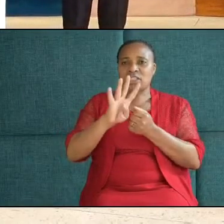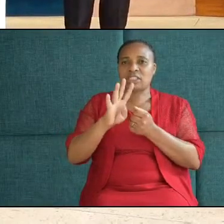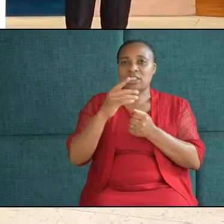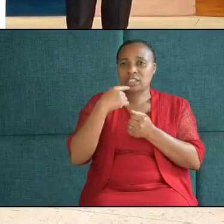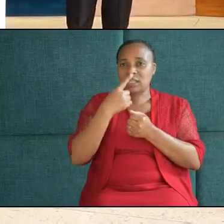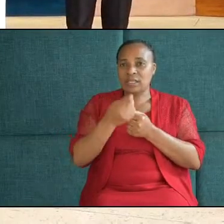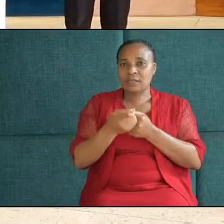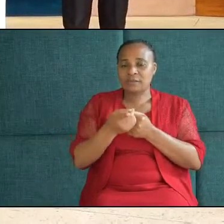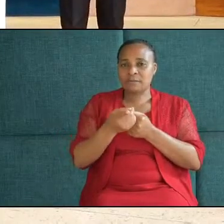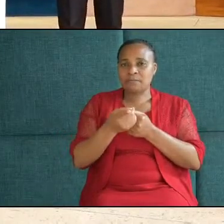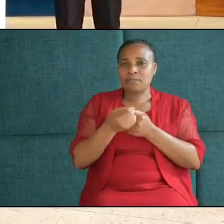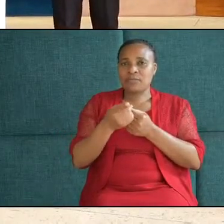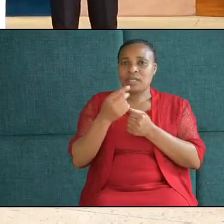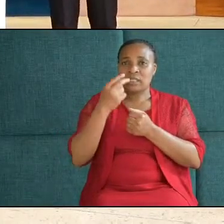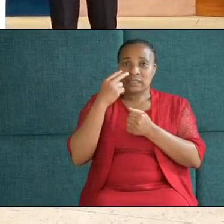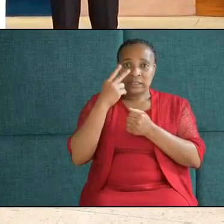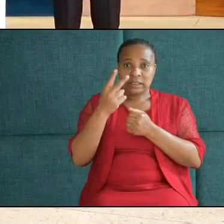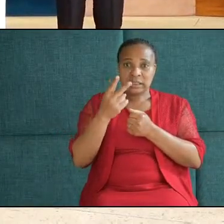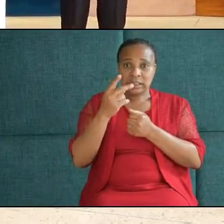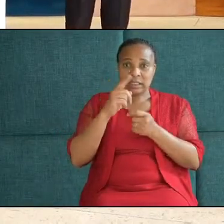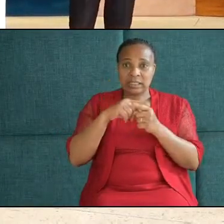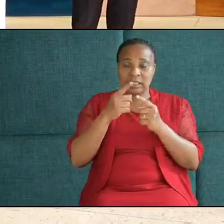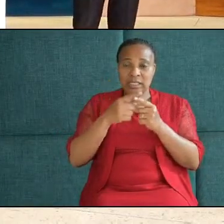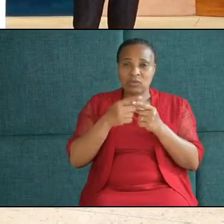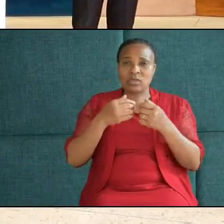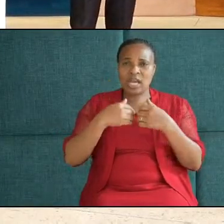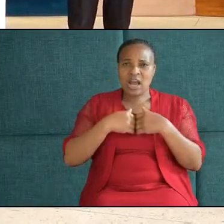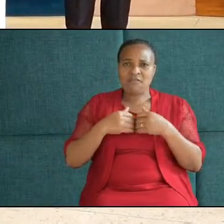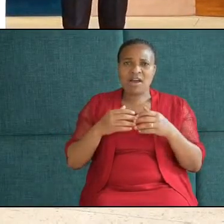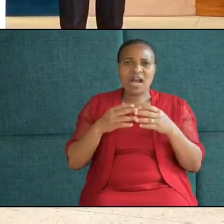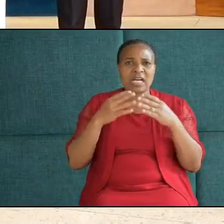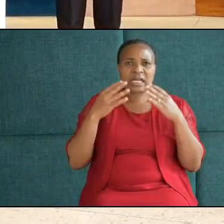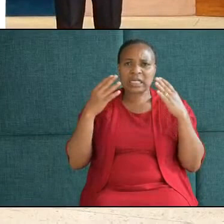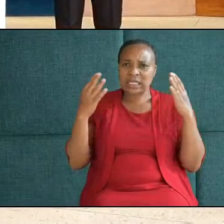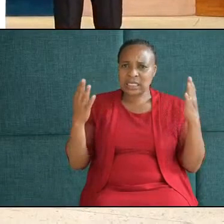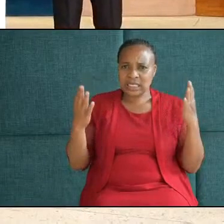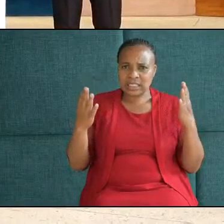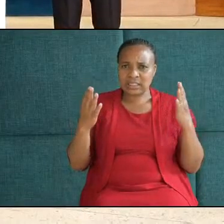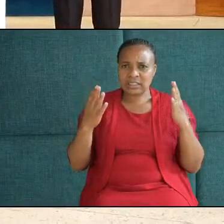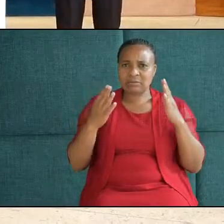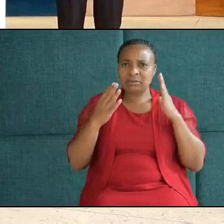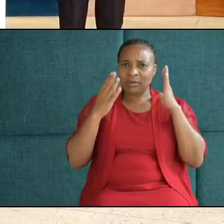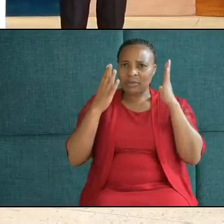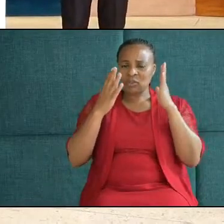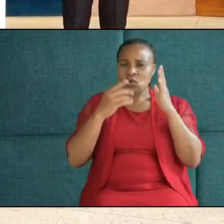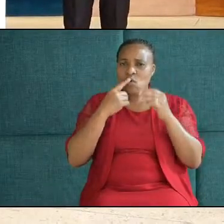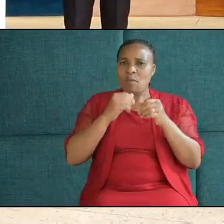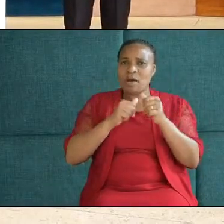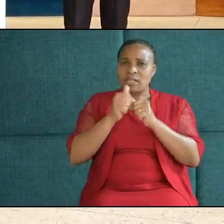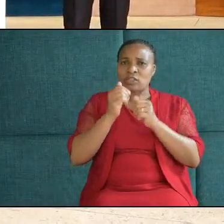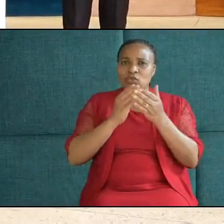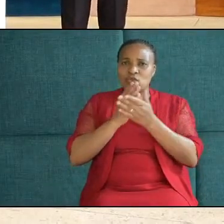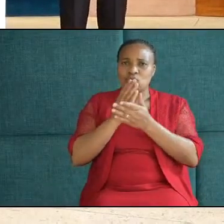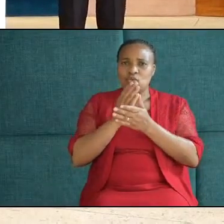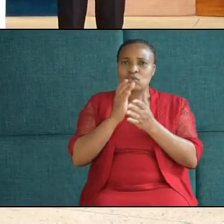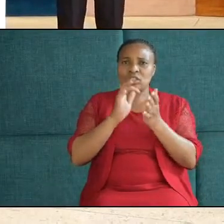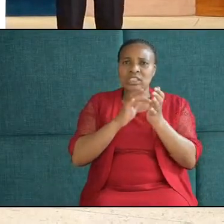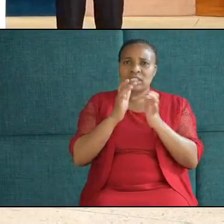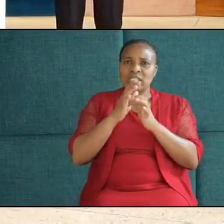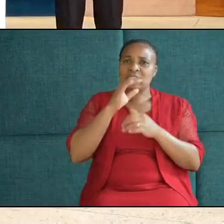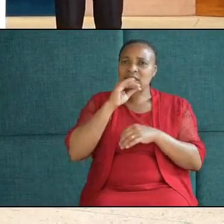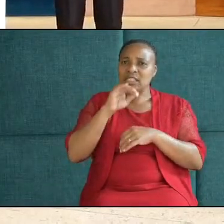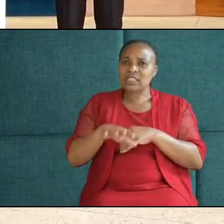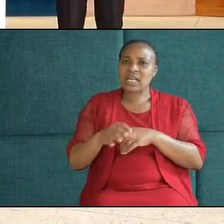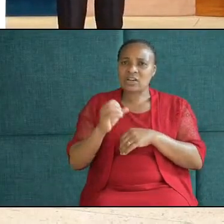It says, seeing then that we have a great high priest who has passed through the heavens, Jesus the Son of